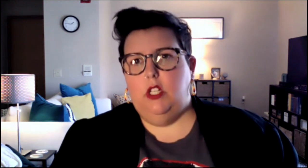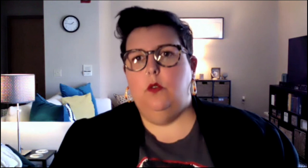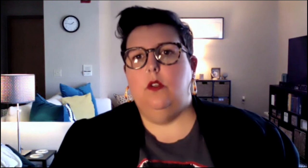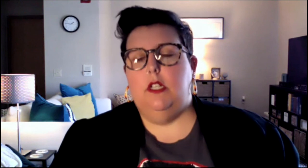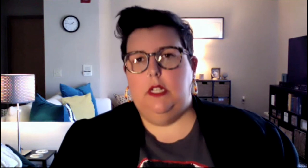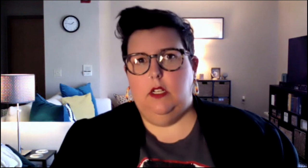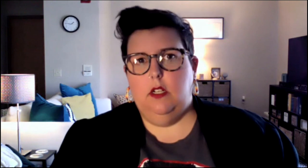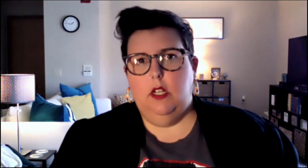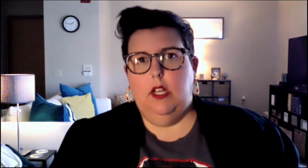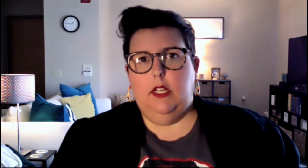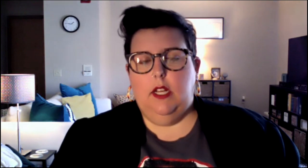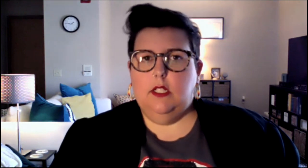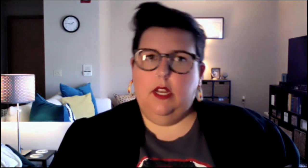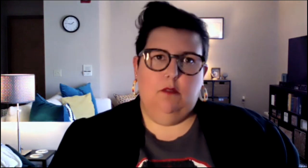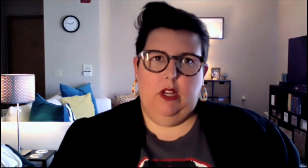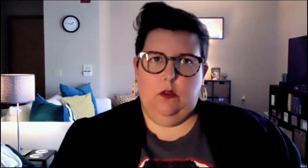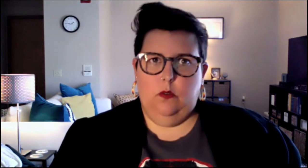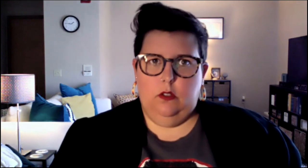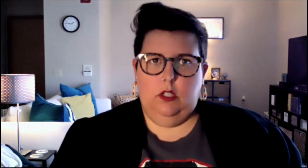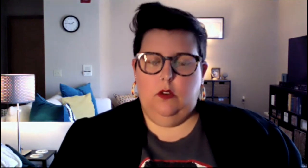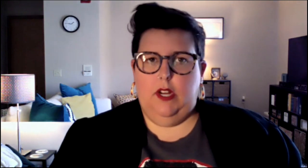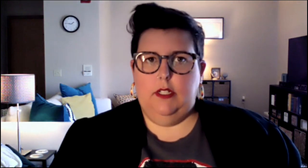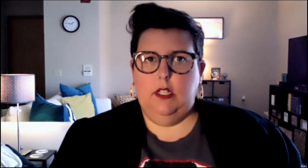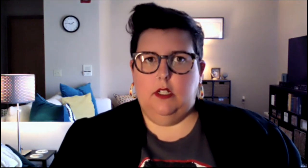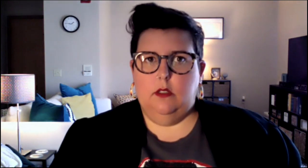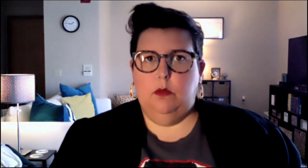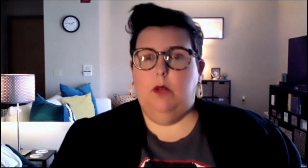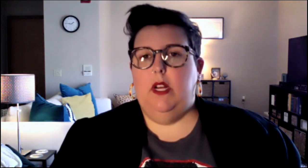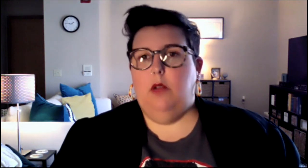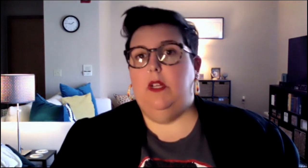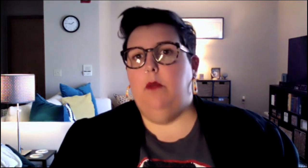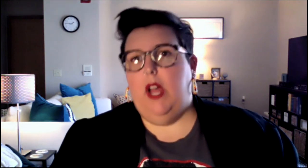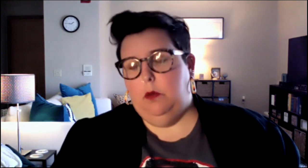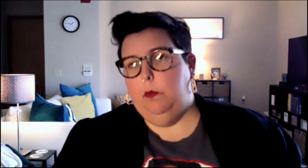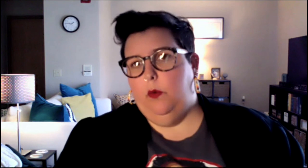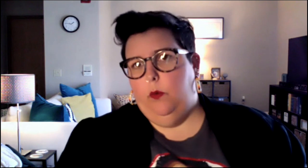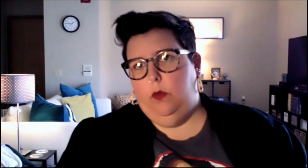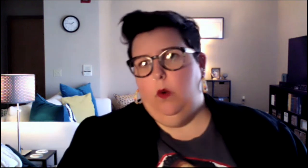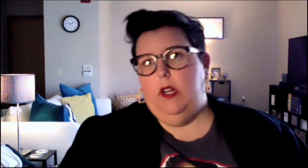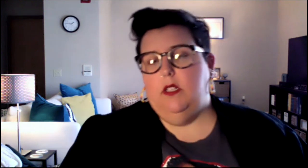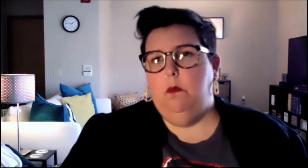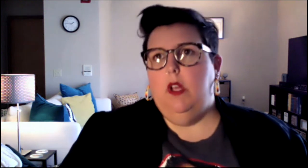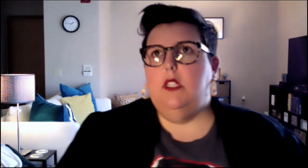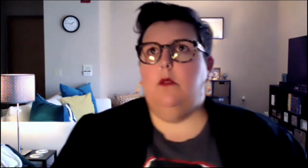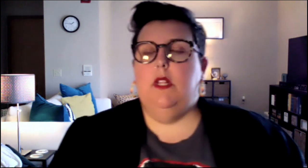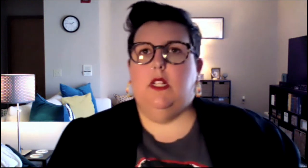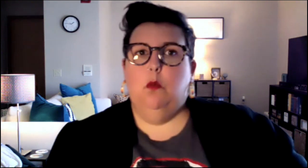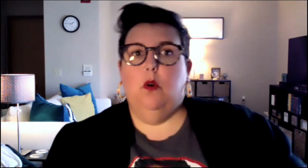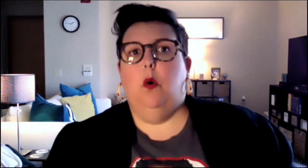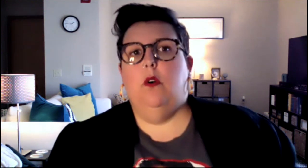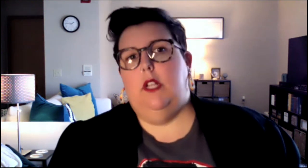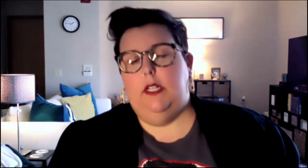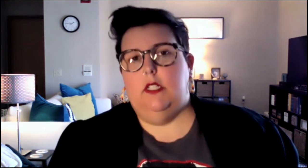you need? Yes, I have my own, you know, ideas, but it might not be compatible with what is something that's